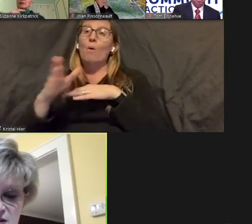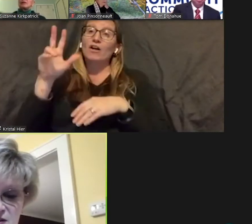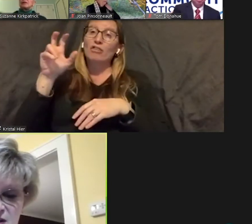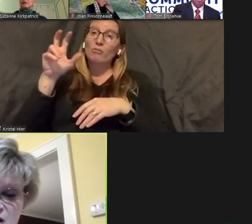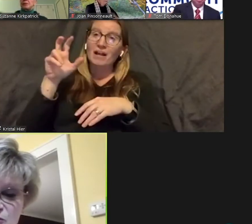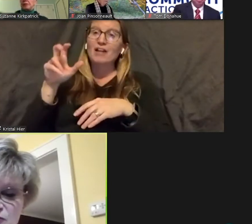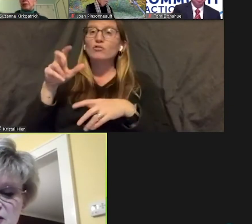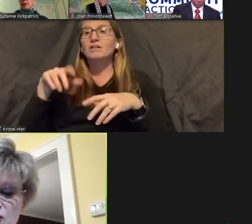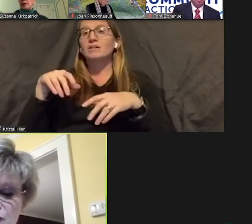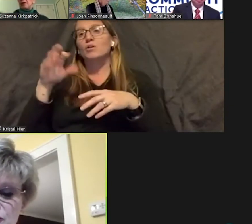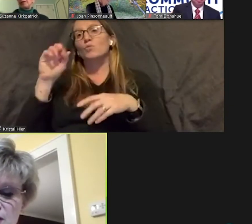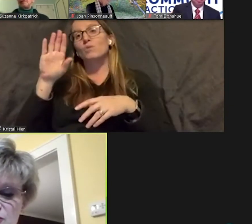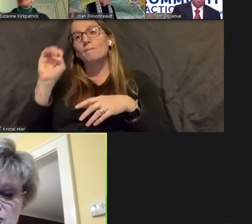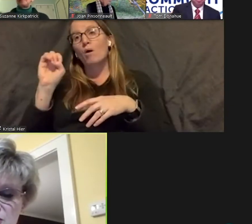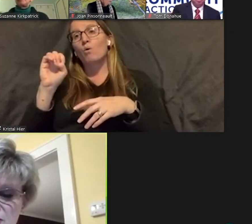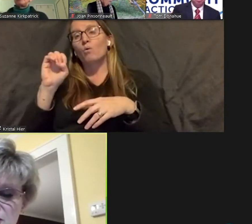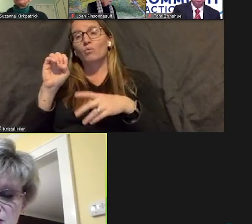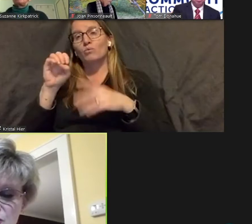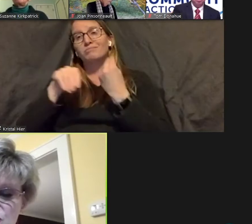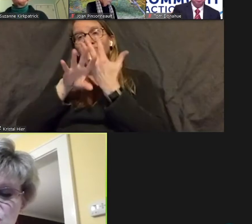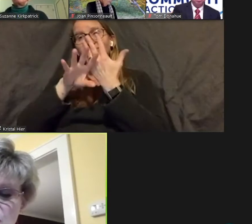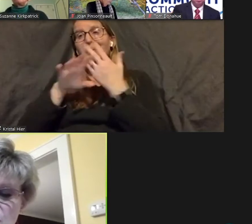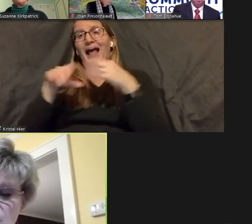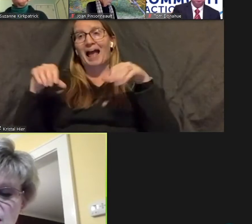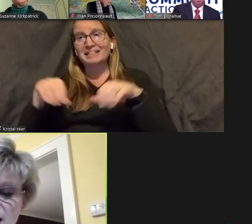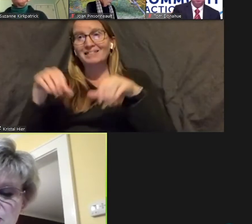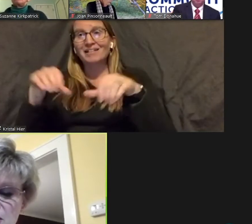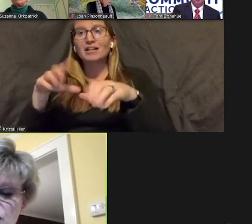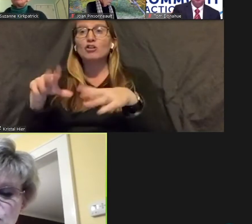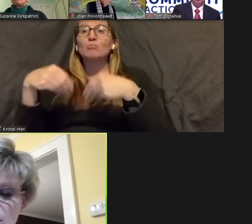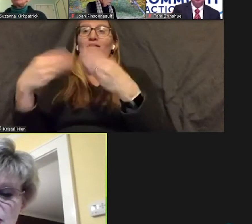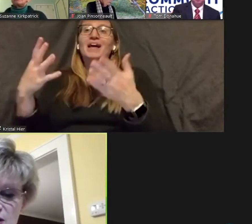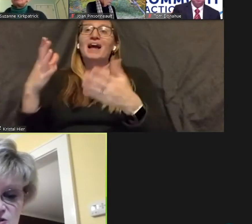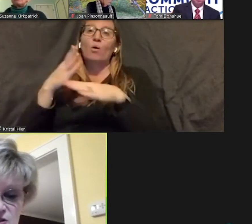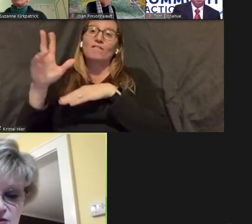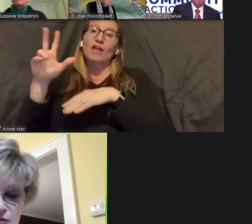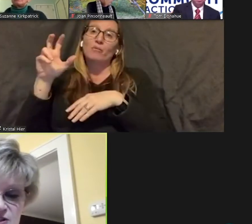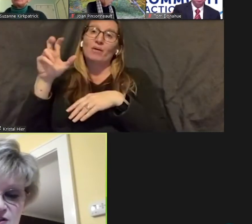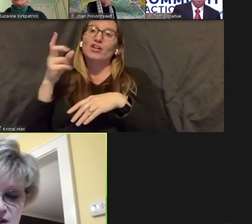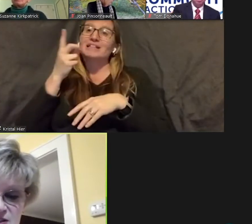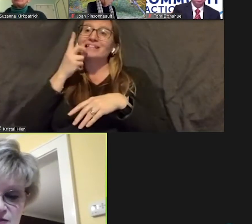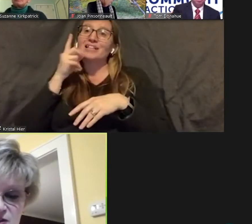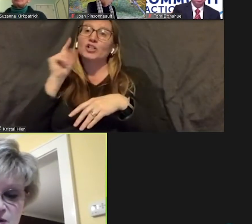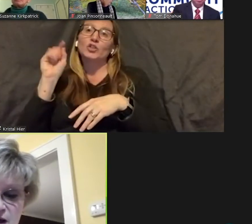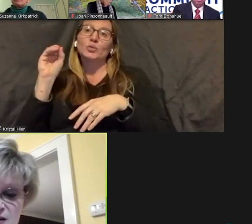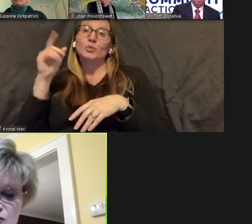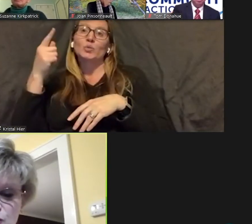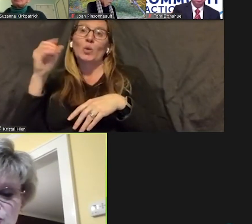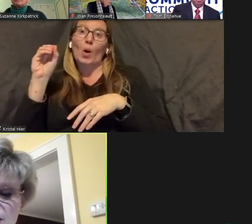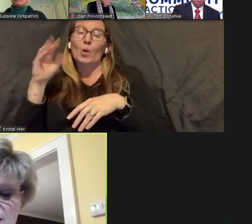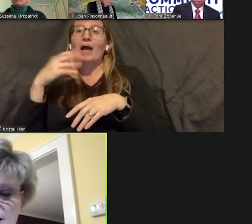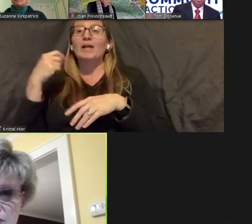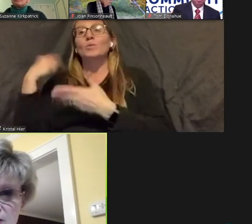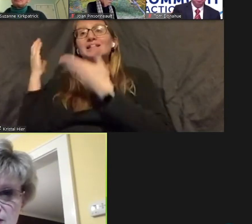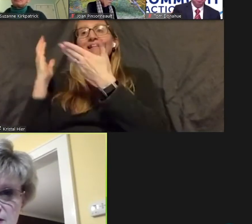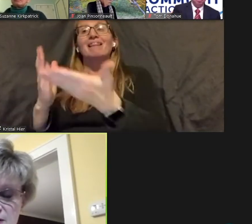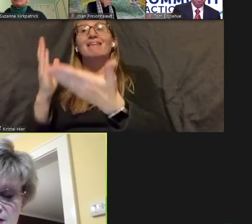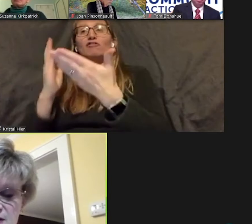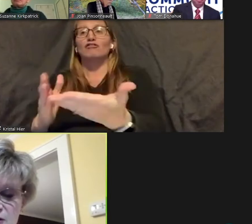remote activities, provided over 300 dinners to go, and made over 1,000 deliveries of activity packets, food,